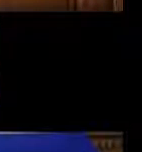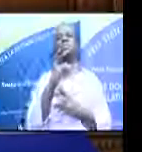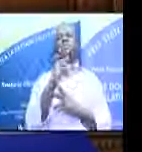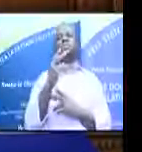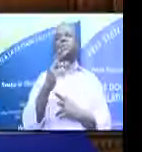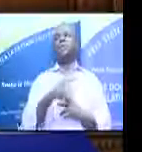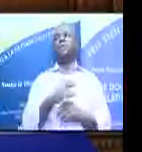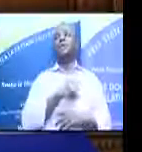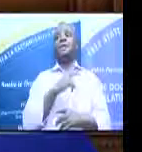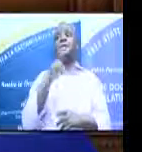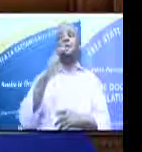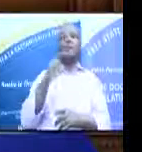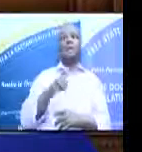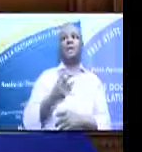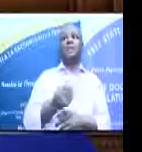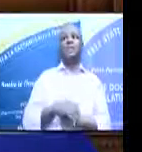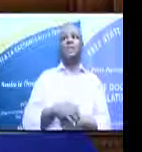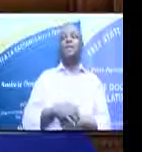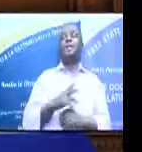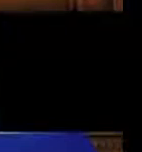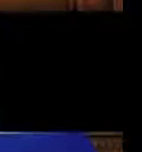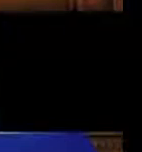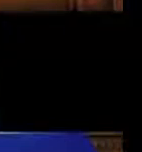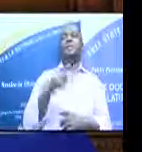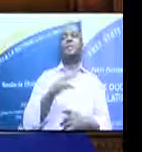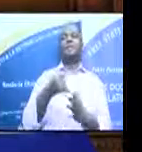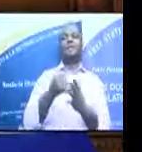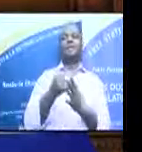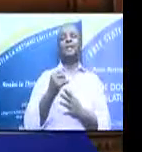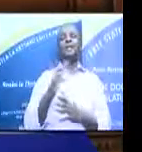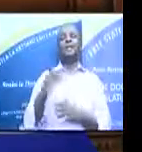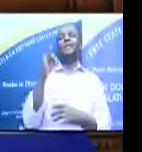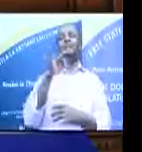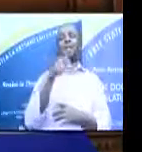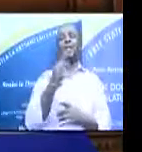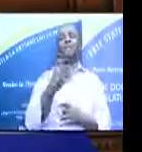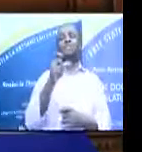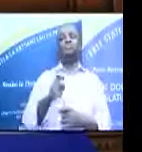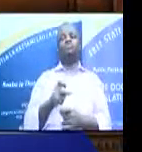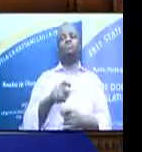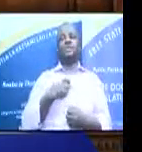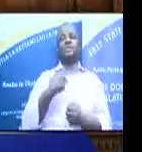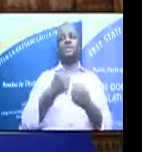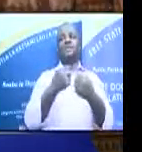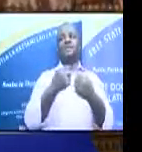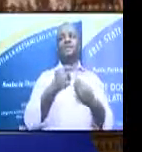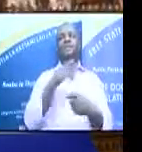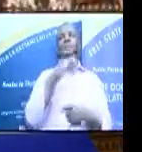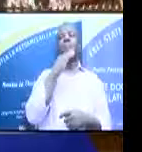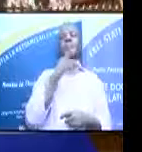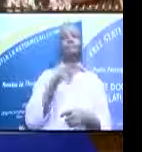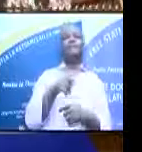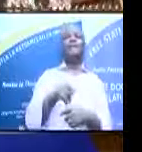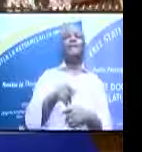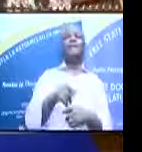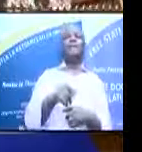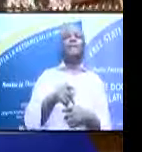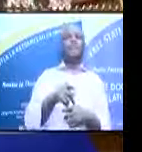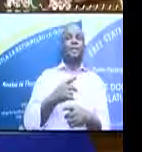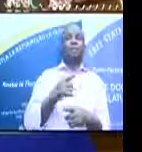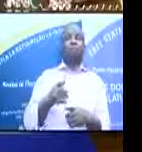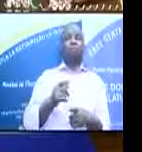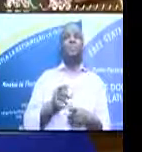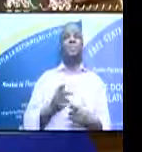do need it. And remember, it's not just a helicopter, it goes along with the pilot and everything, which is something that it's not